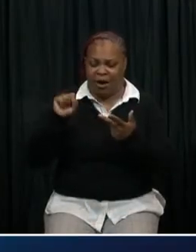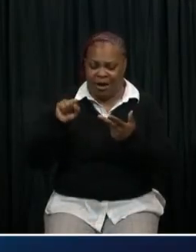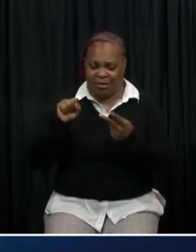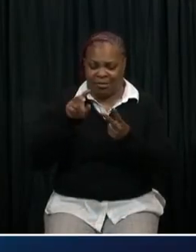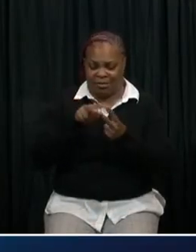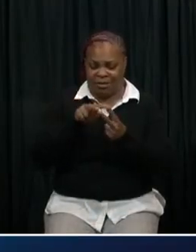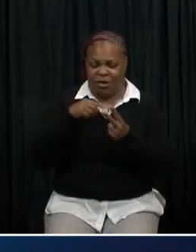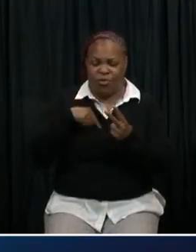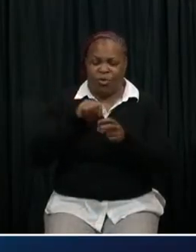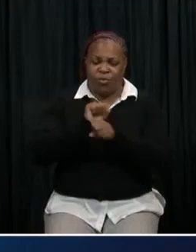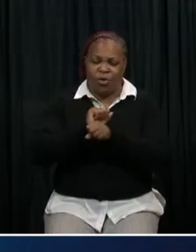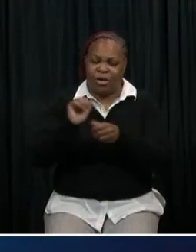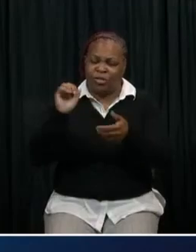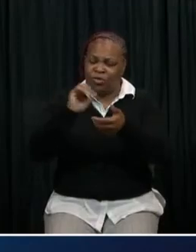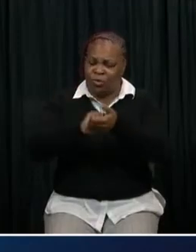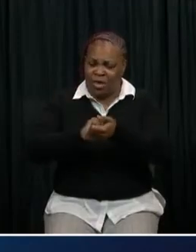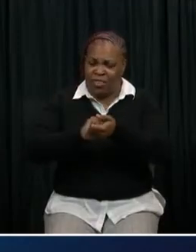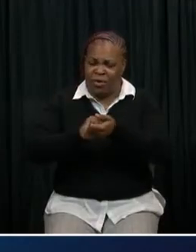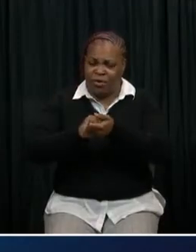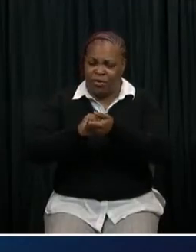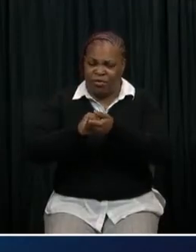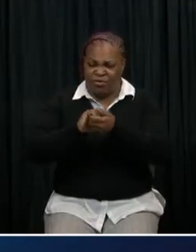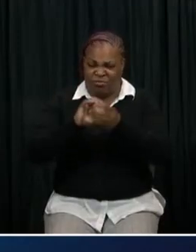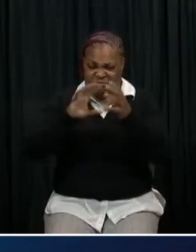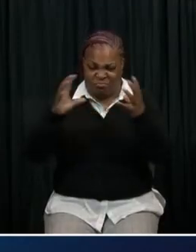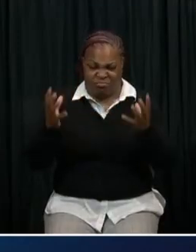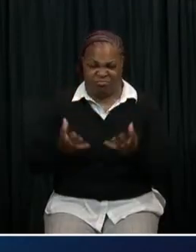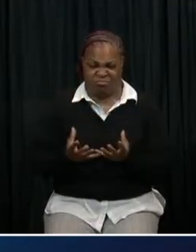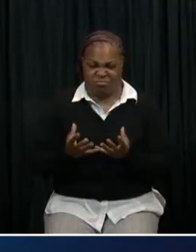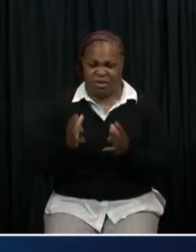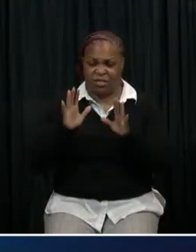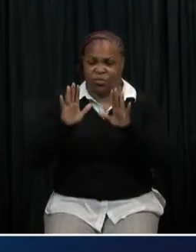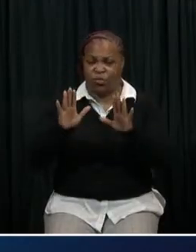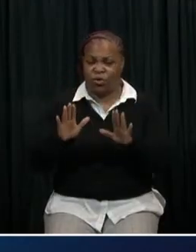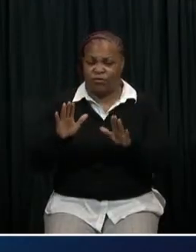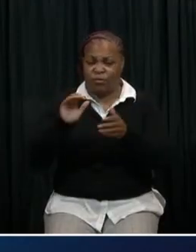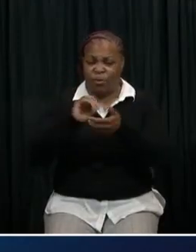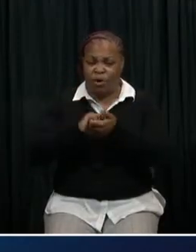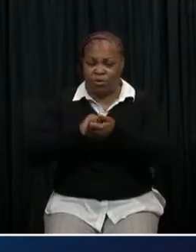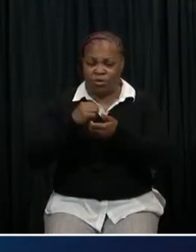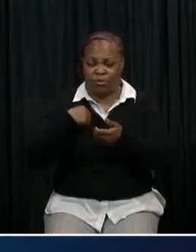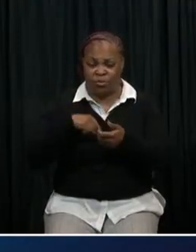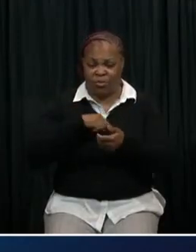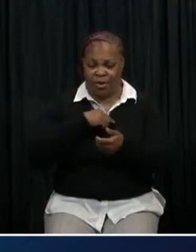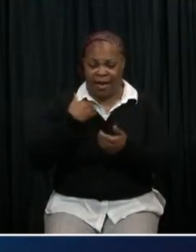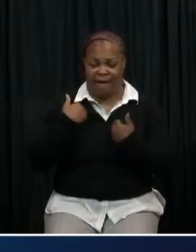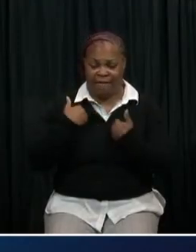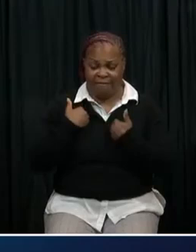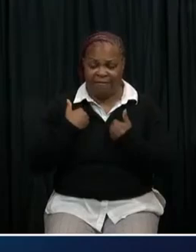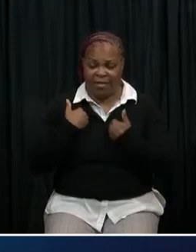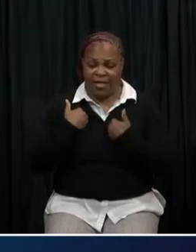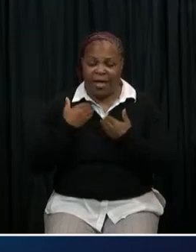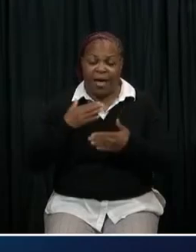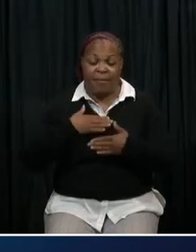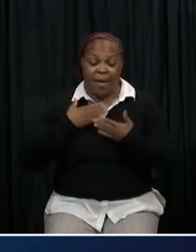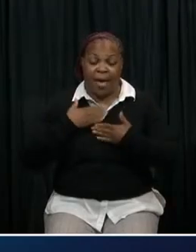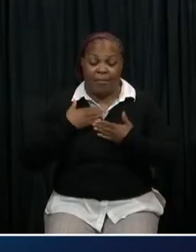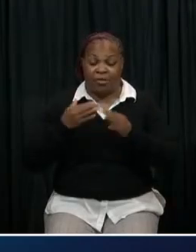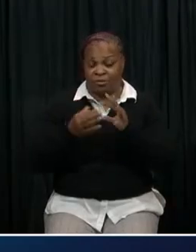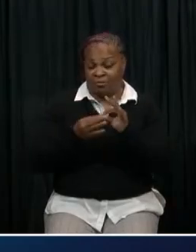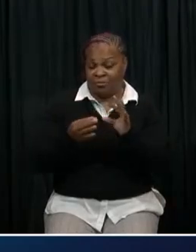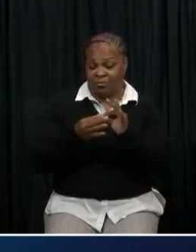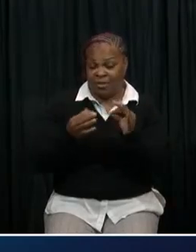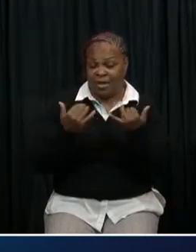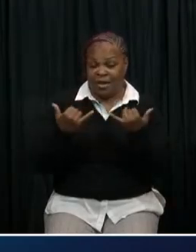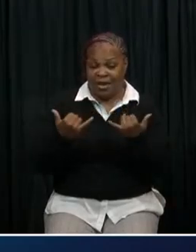working together globally, and it is a wonderful partnership that we have. We're happy to say that we